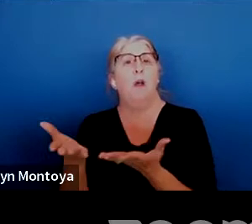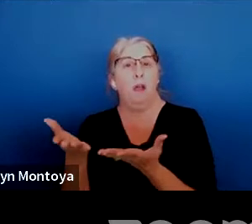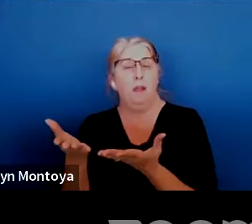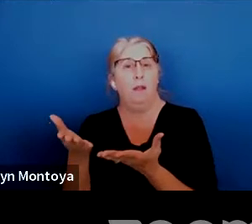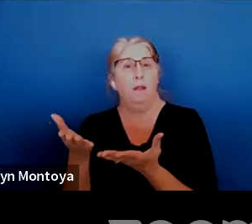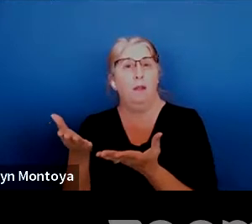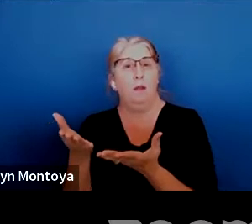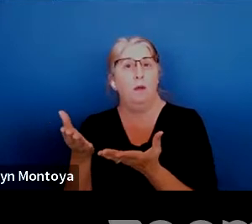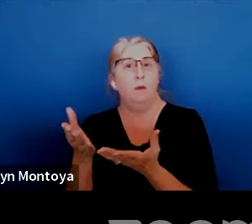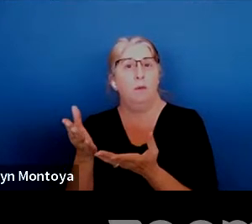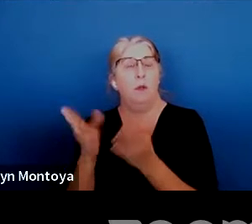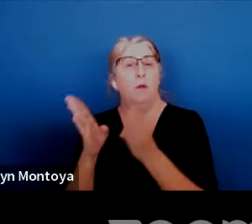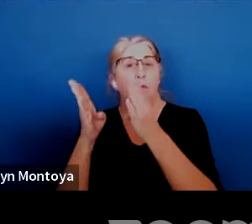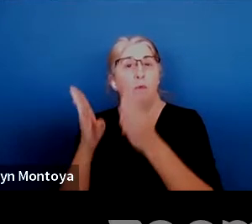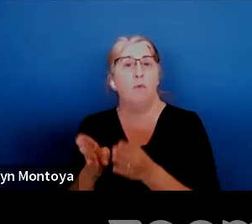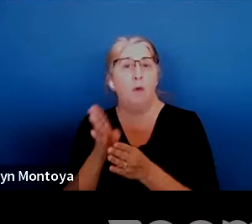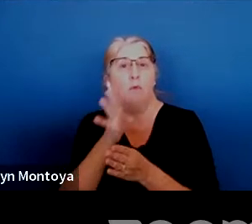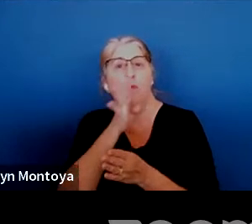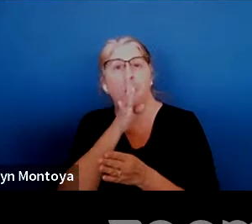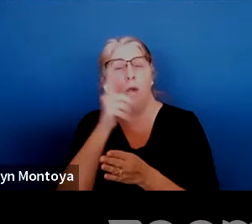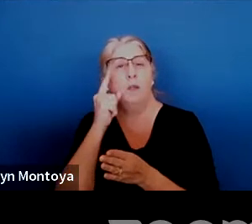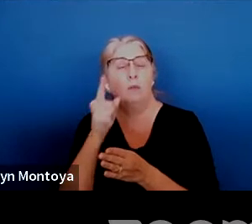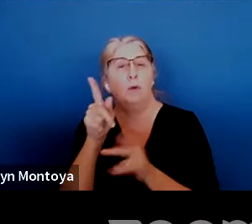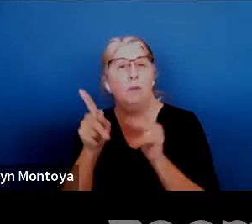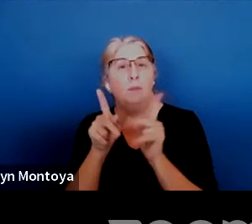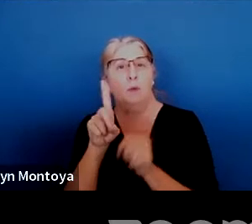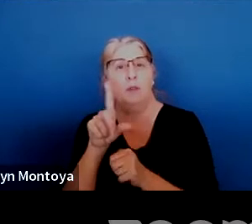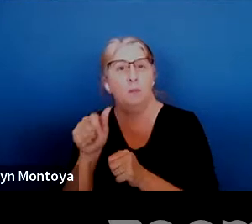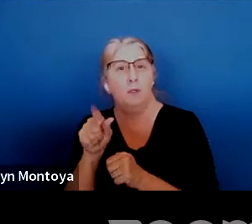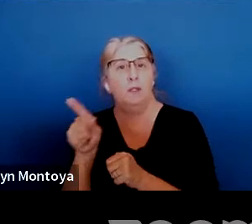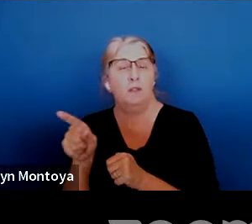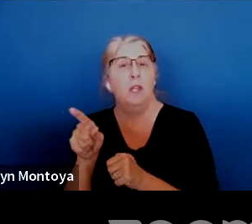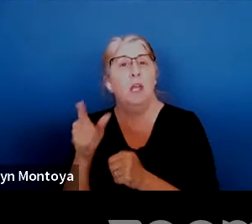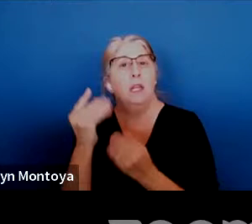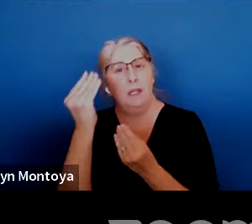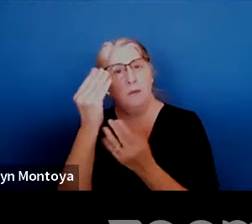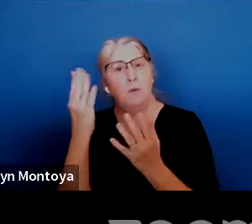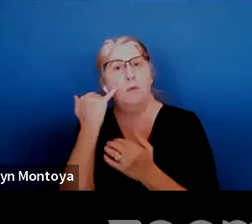there's accessible vote, they have accessible voting options.